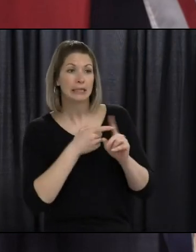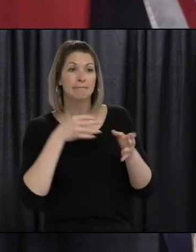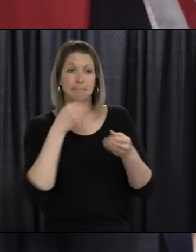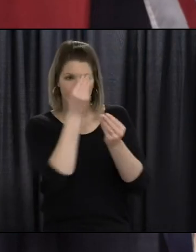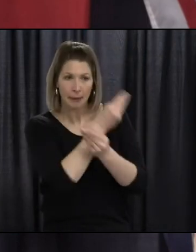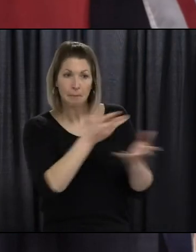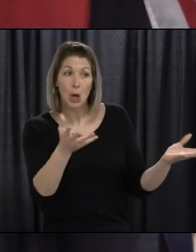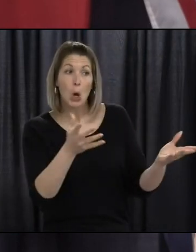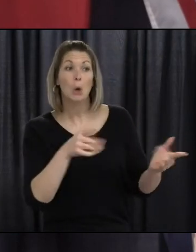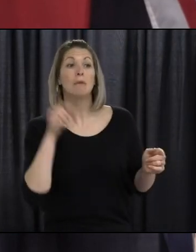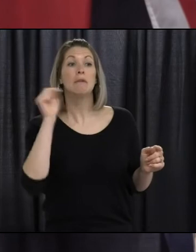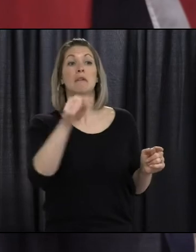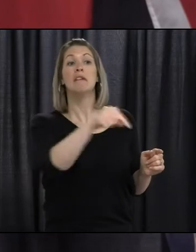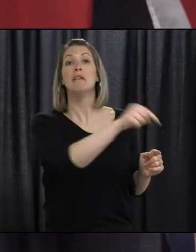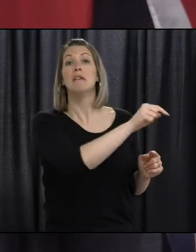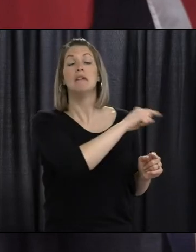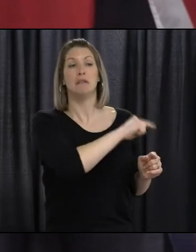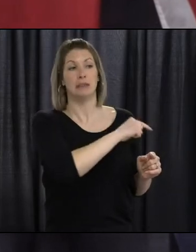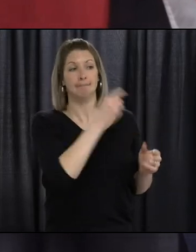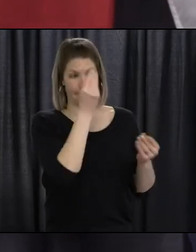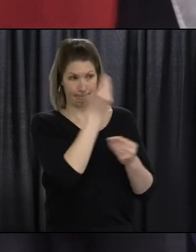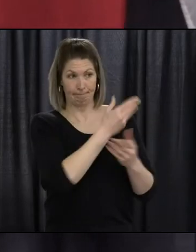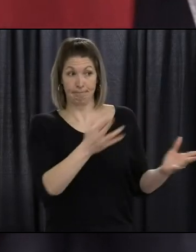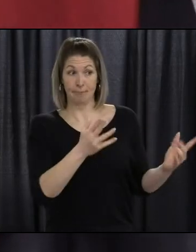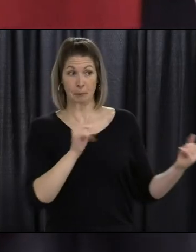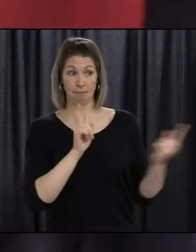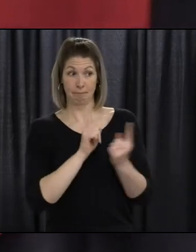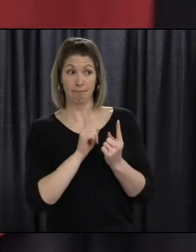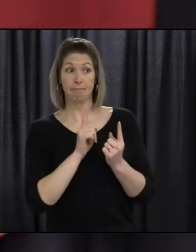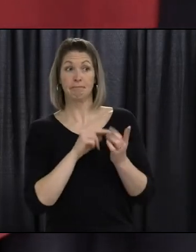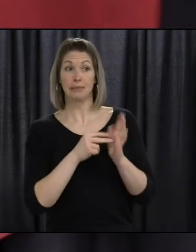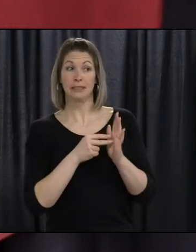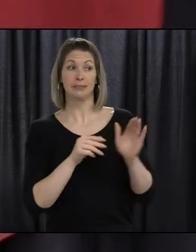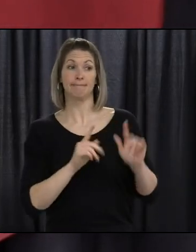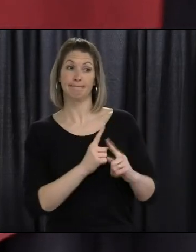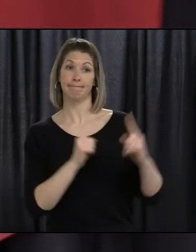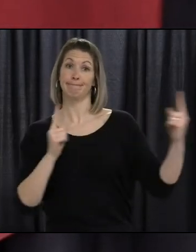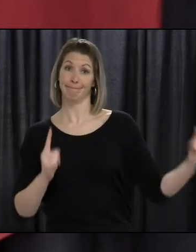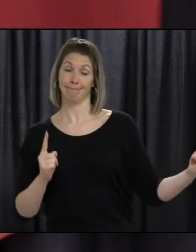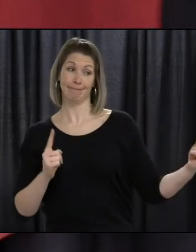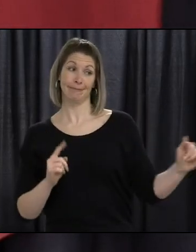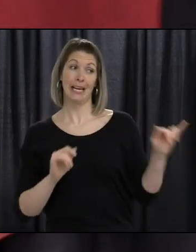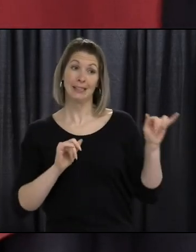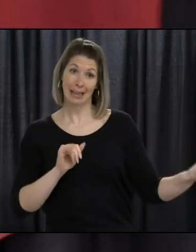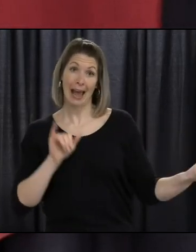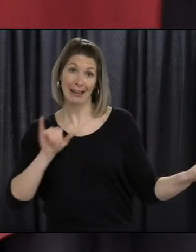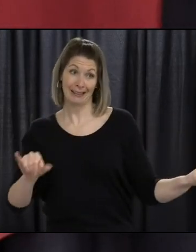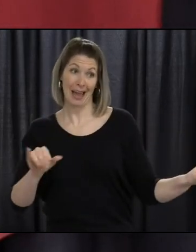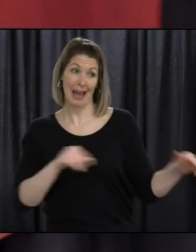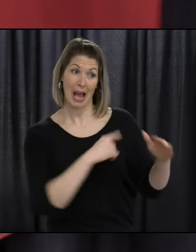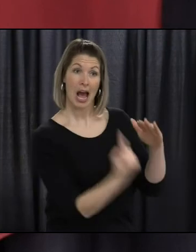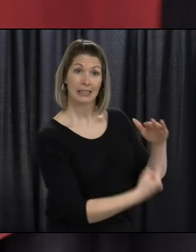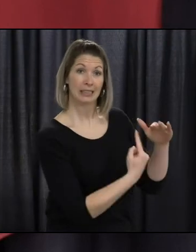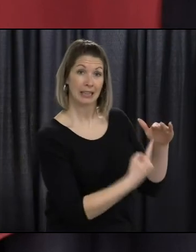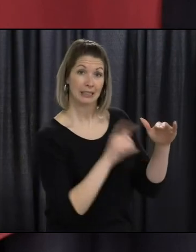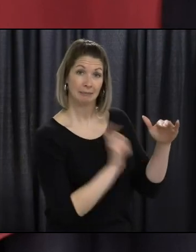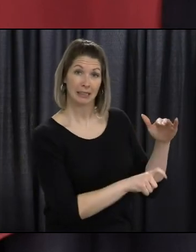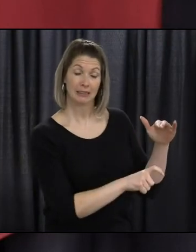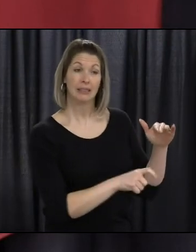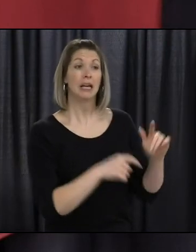course, the contact tracing information would have been required to ask them to see who they've been in contact